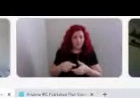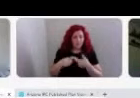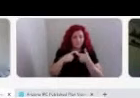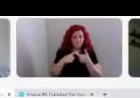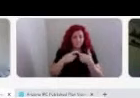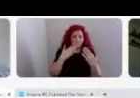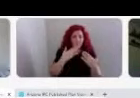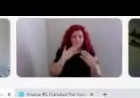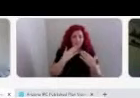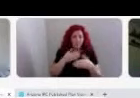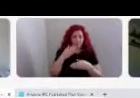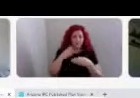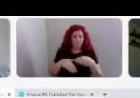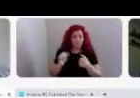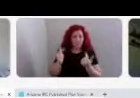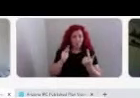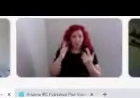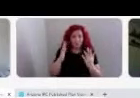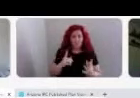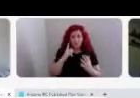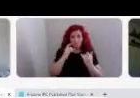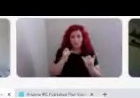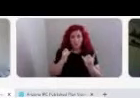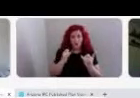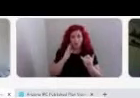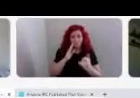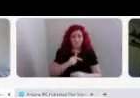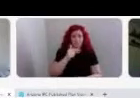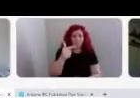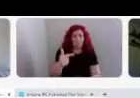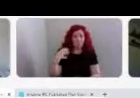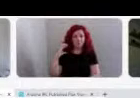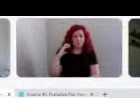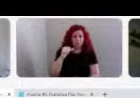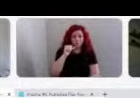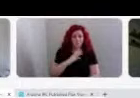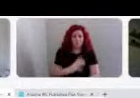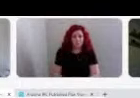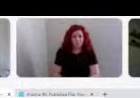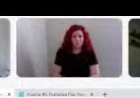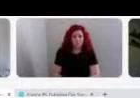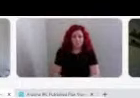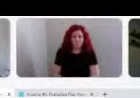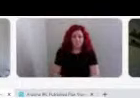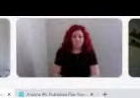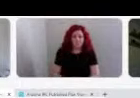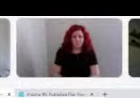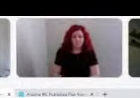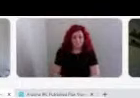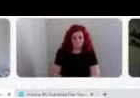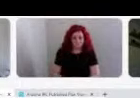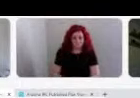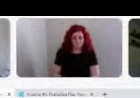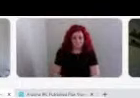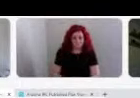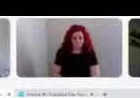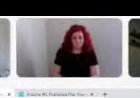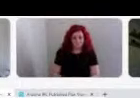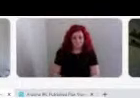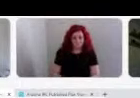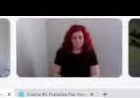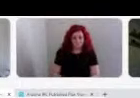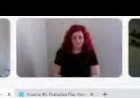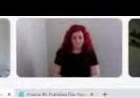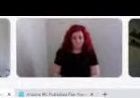thank you that concludes all of the speakers for today i'll turn it back over to the chairwoman okay well thank